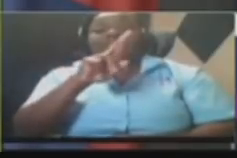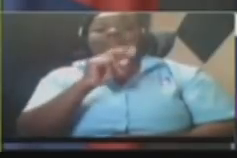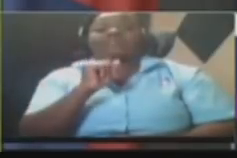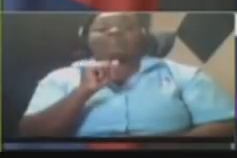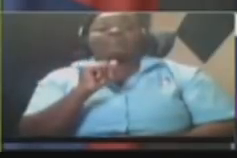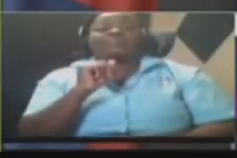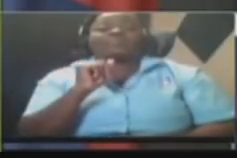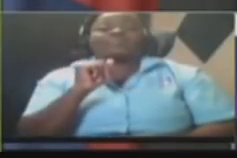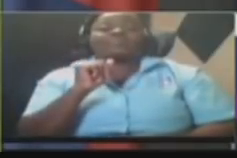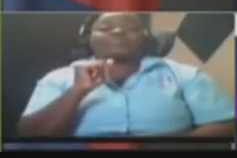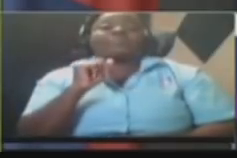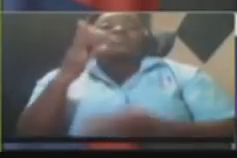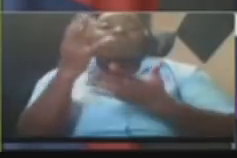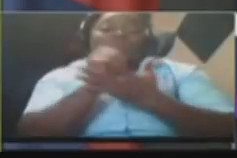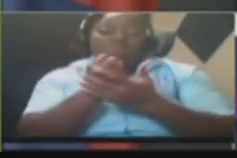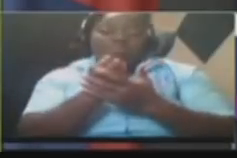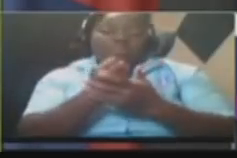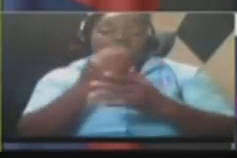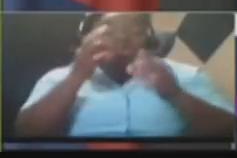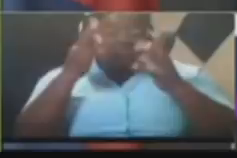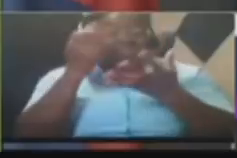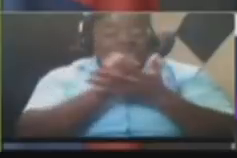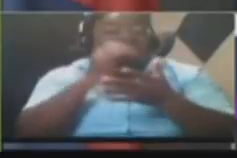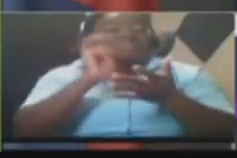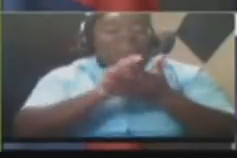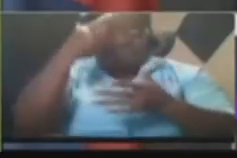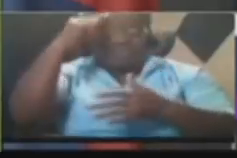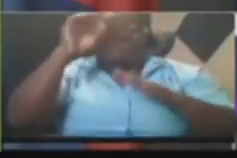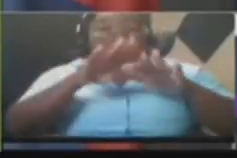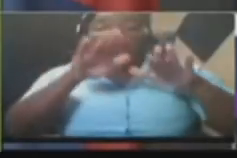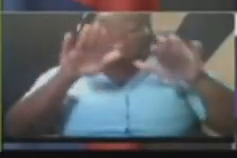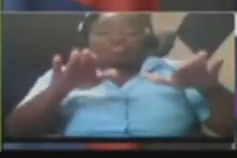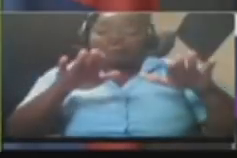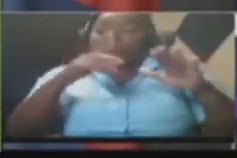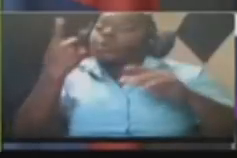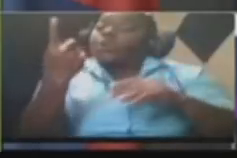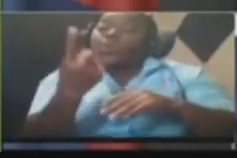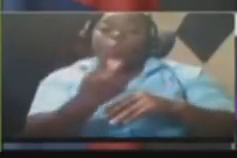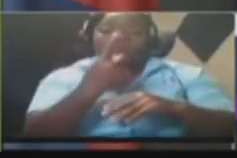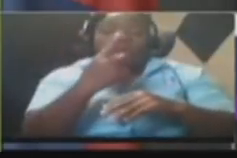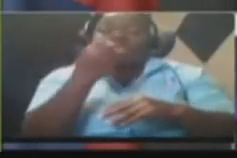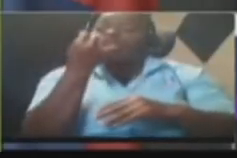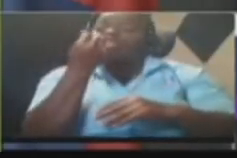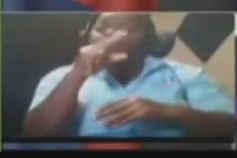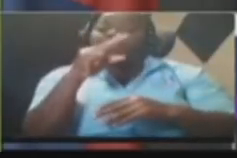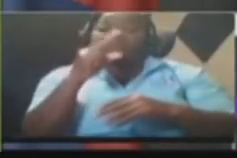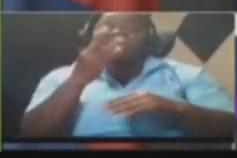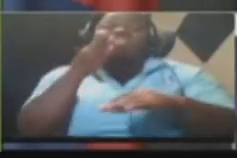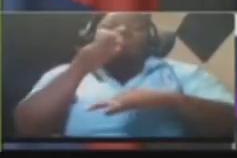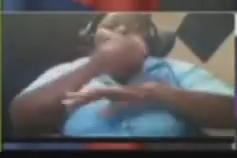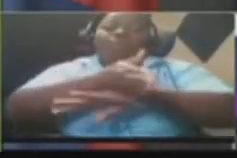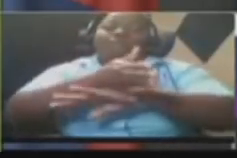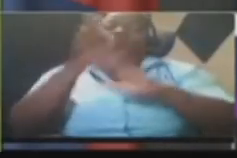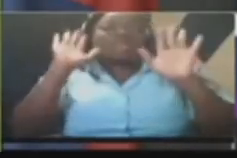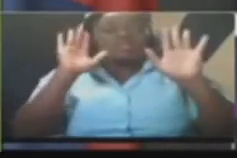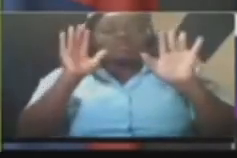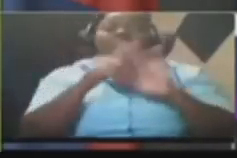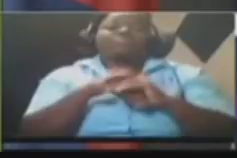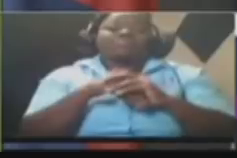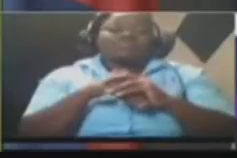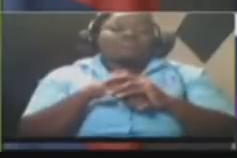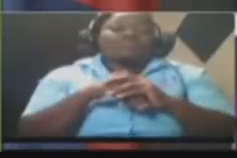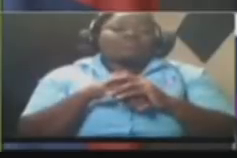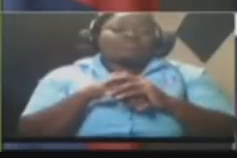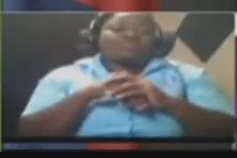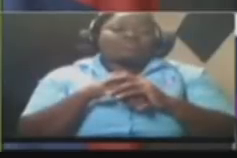more of our population into the vaccinated zone, and the risk of young people getting